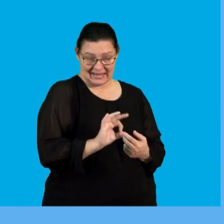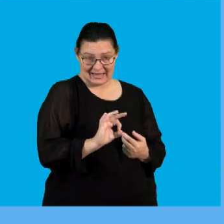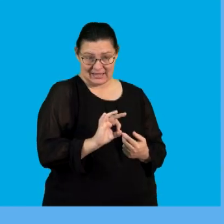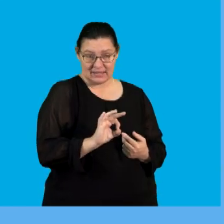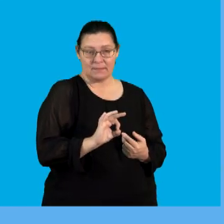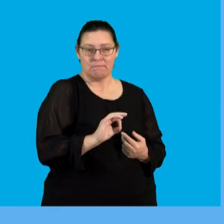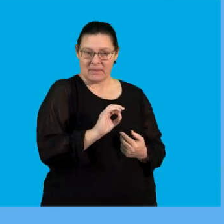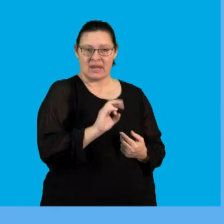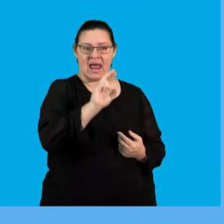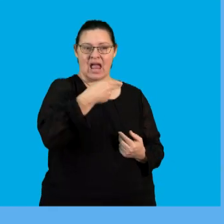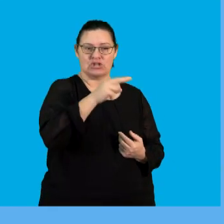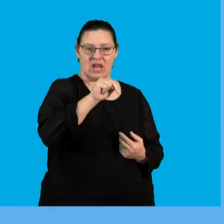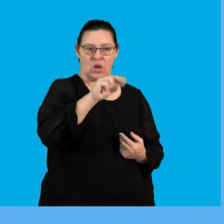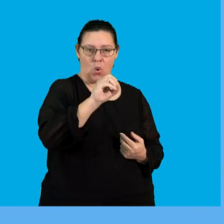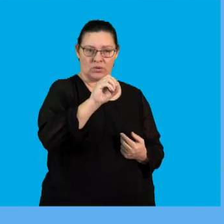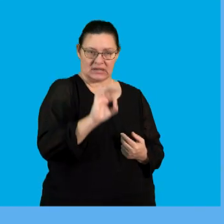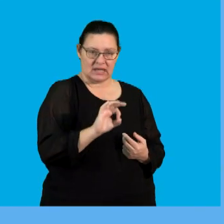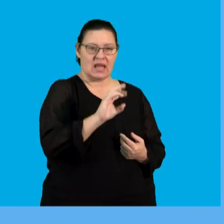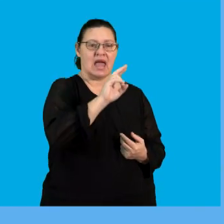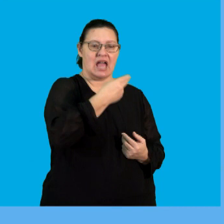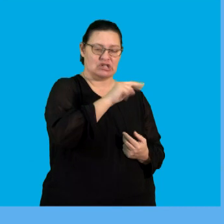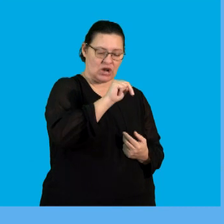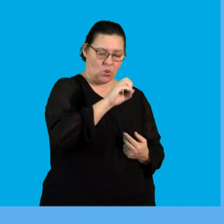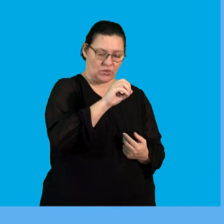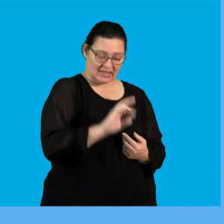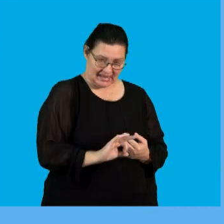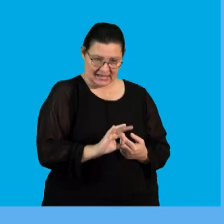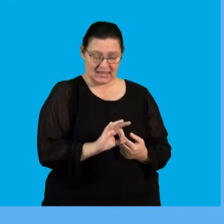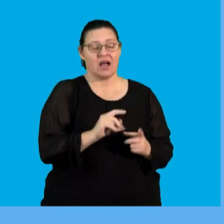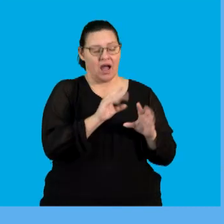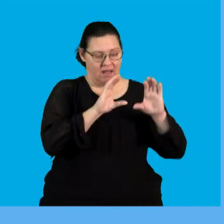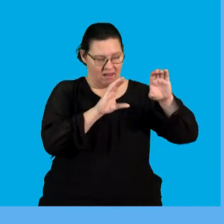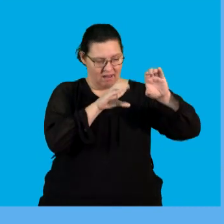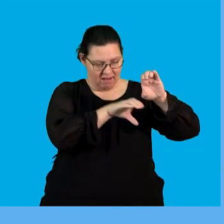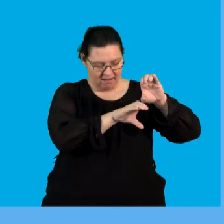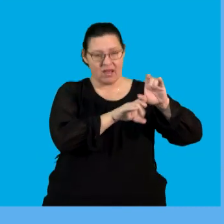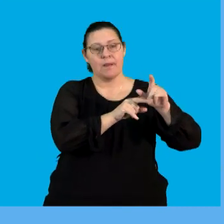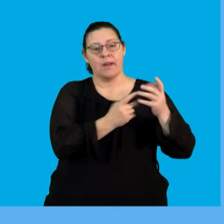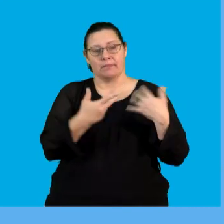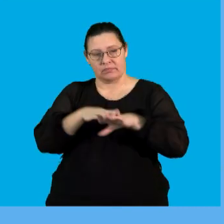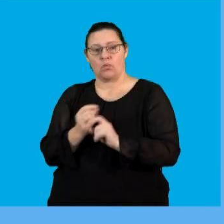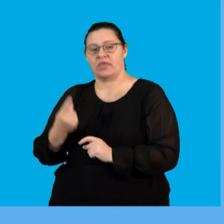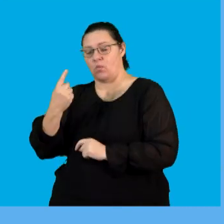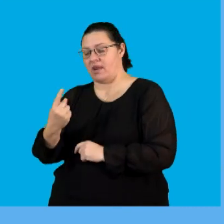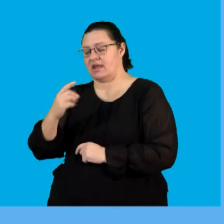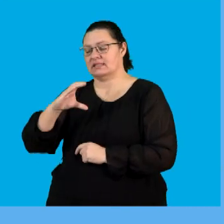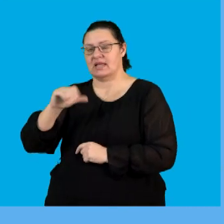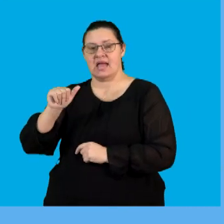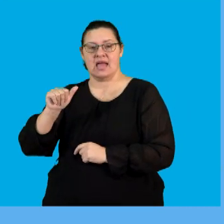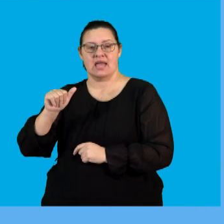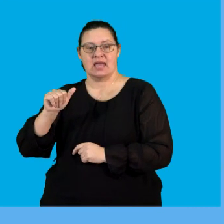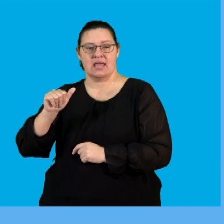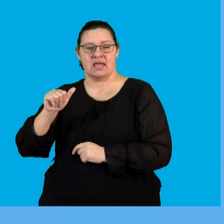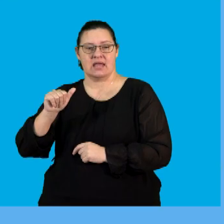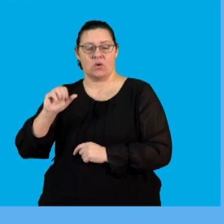of nitric acid react with 1 molecule, the 1 is the 1 there. 1 molecule of calcium oxide, then we can say